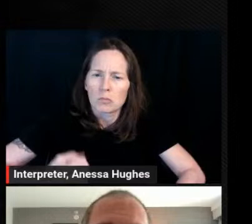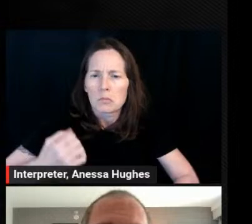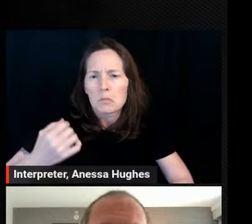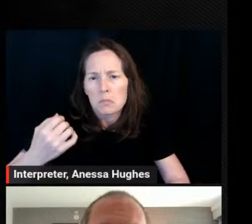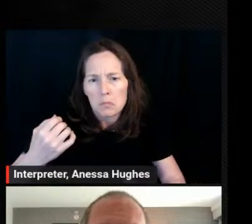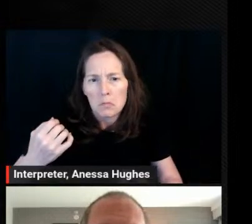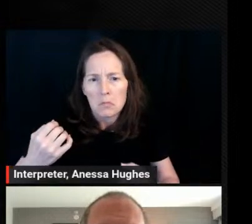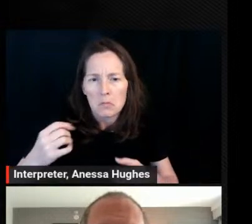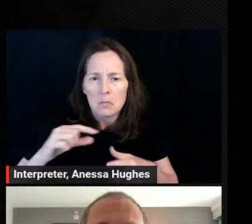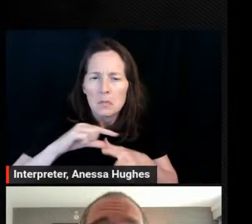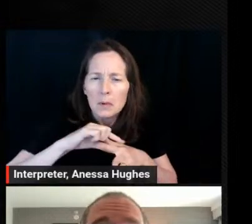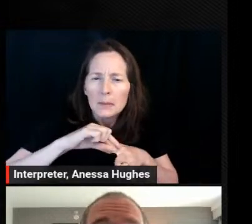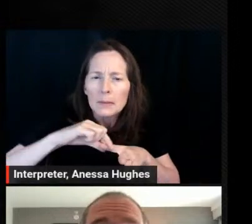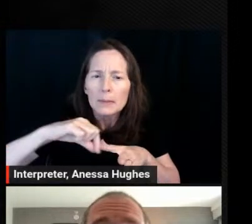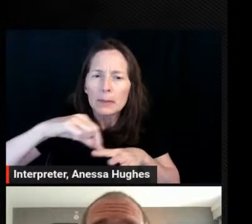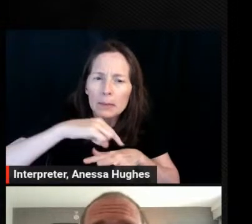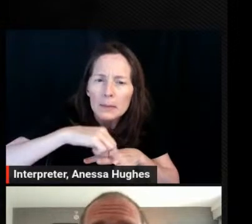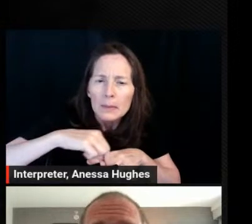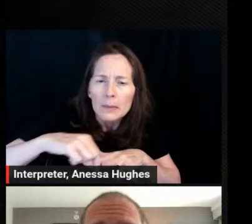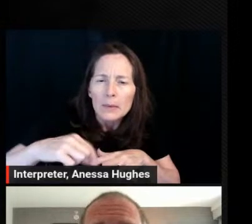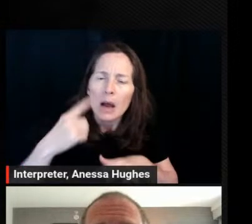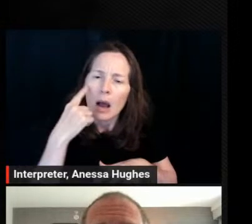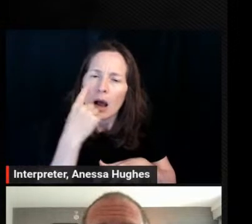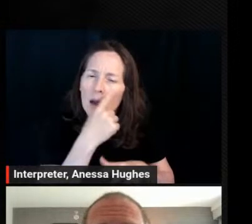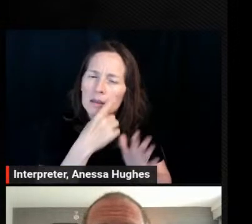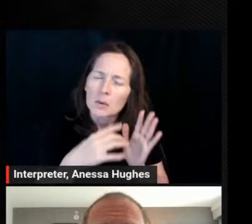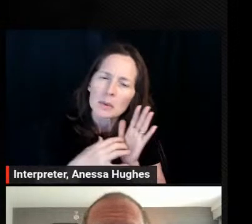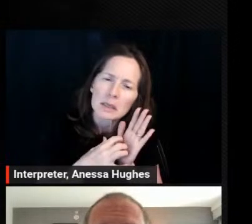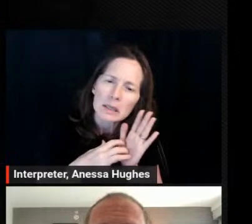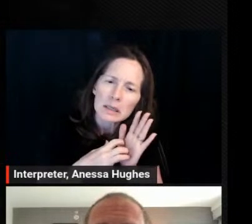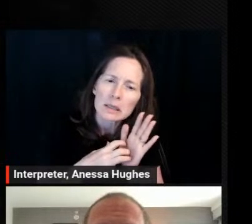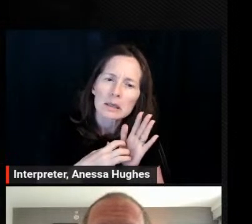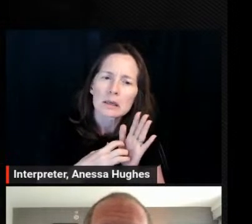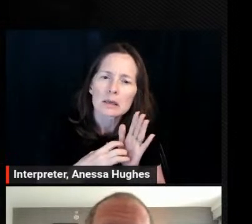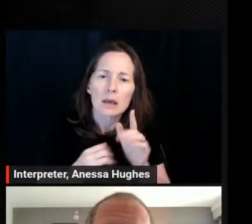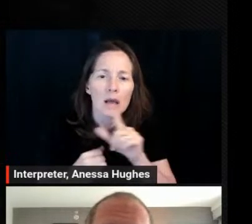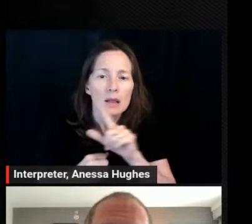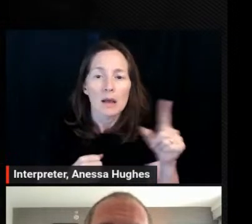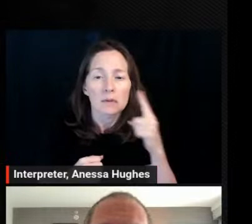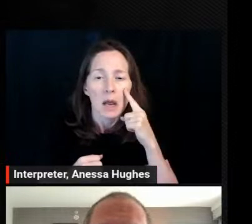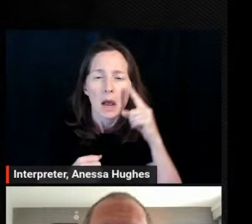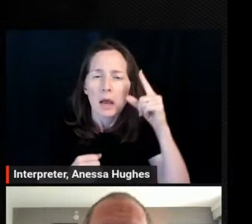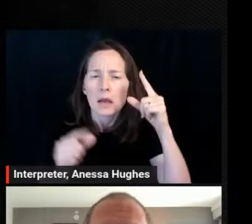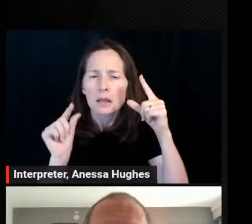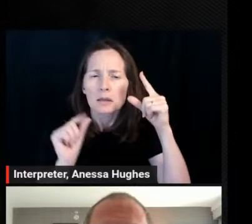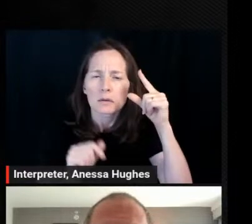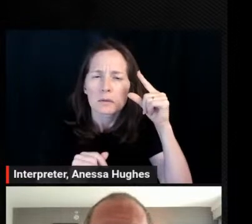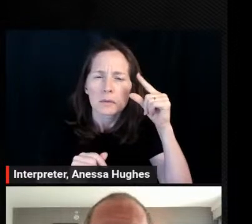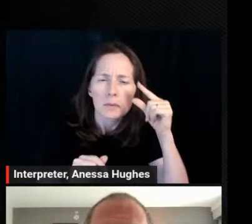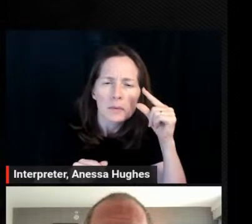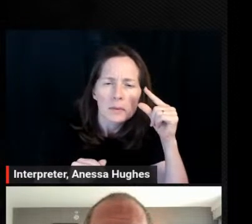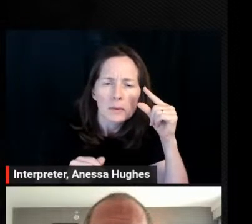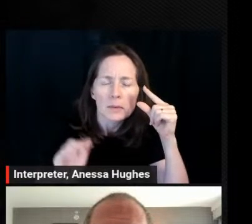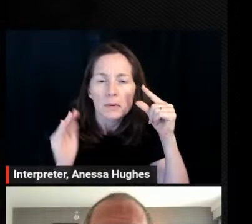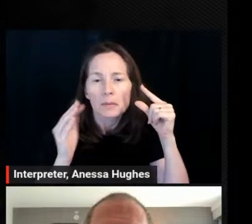fingers. His eyes are weak. His left eye is smaller than the right.